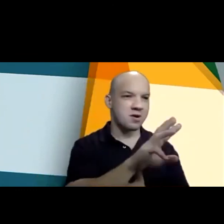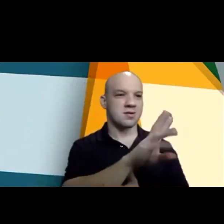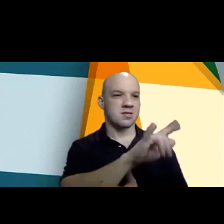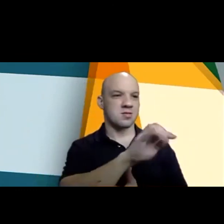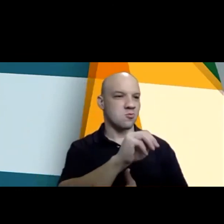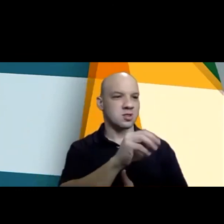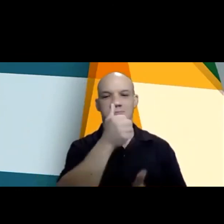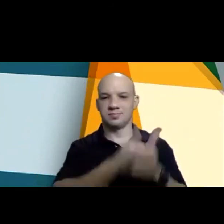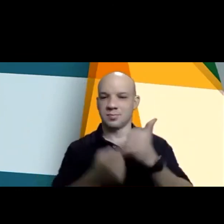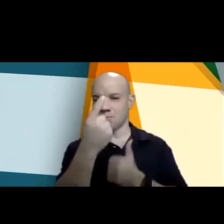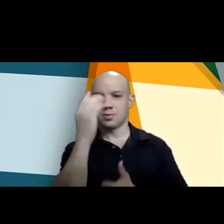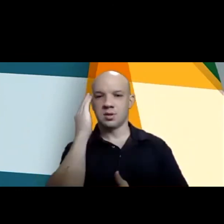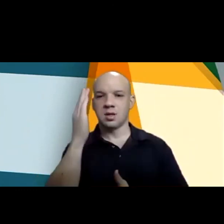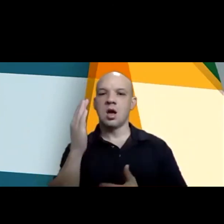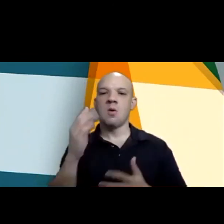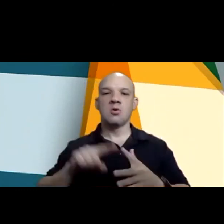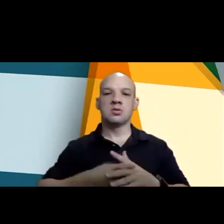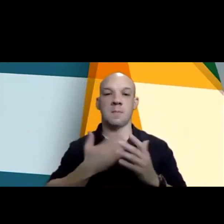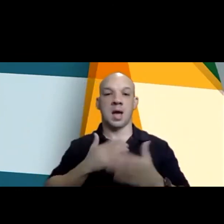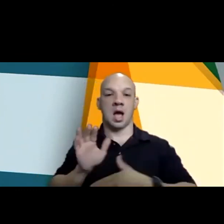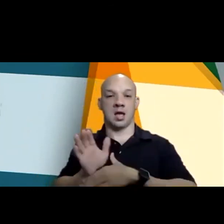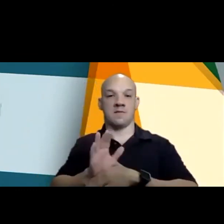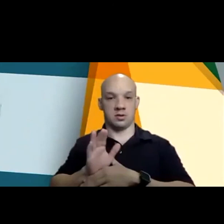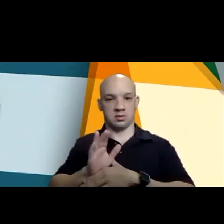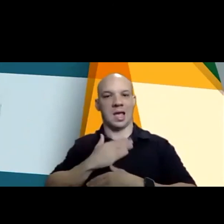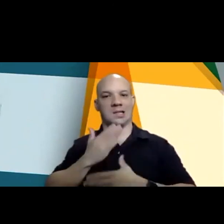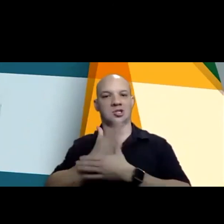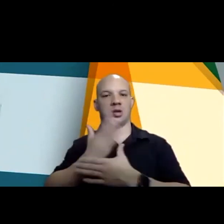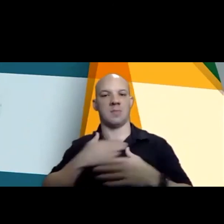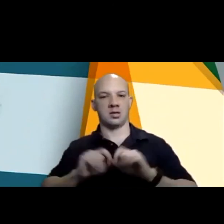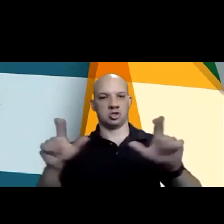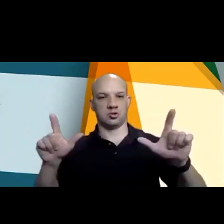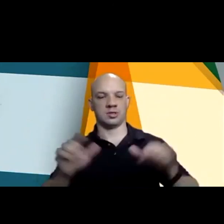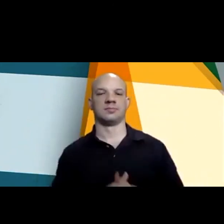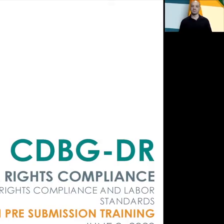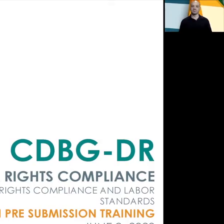I will stop my video and share my screen.